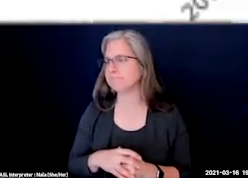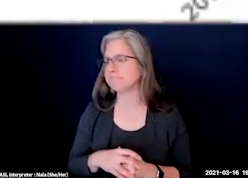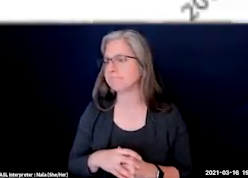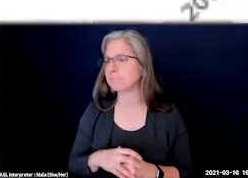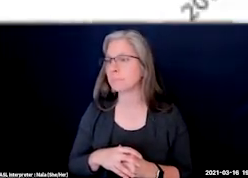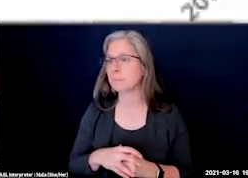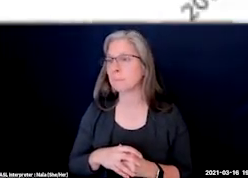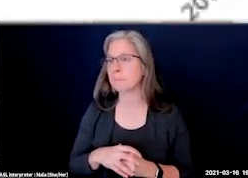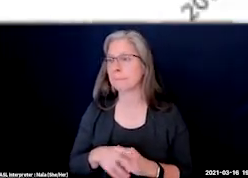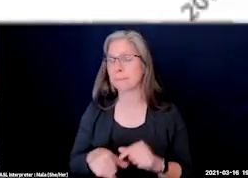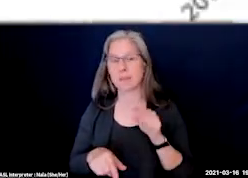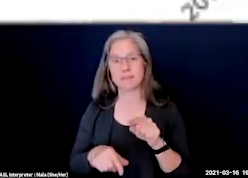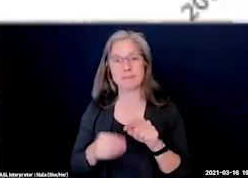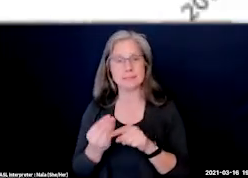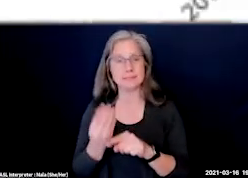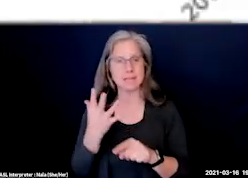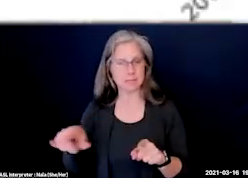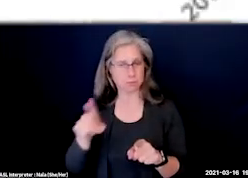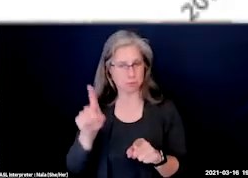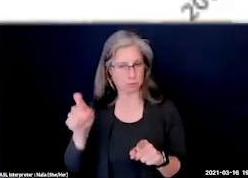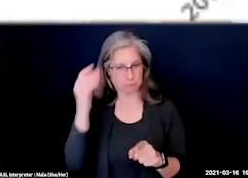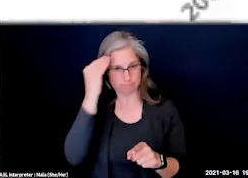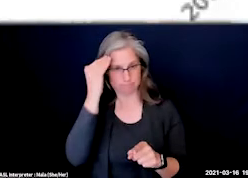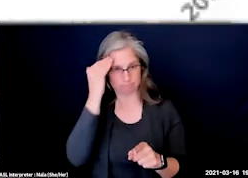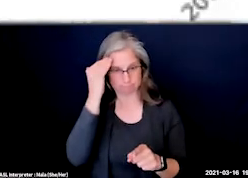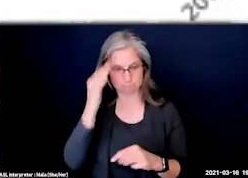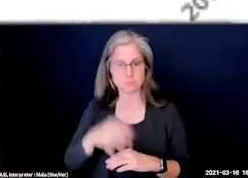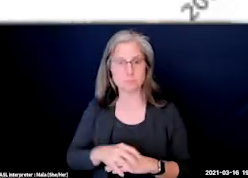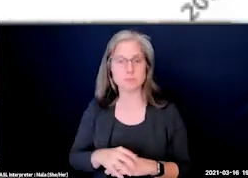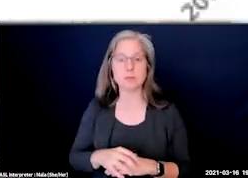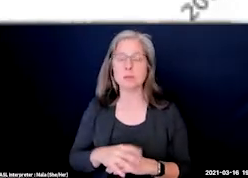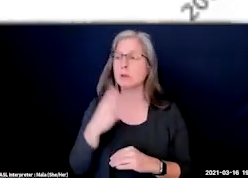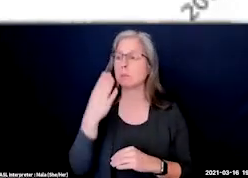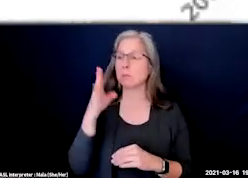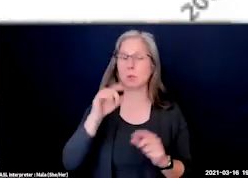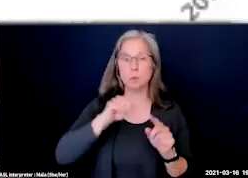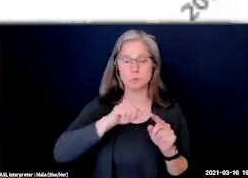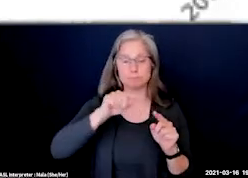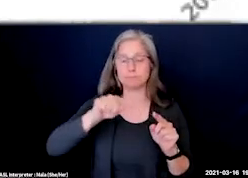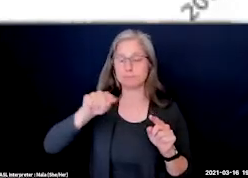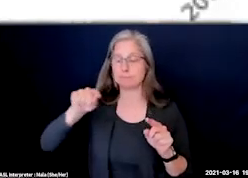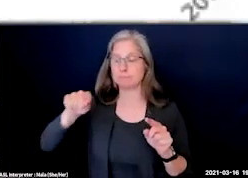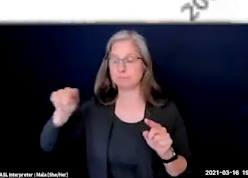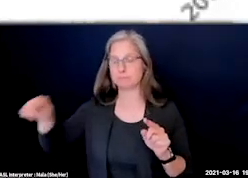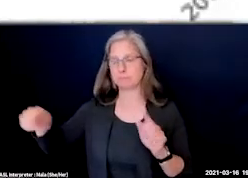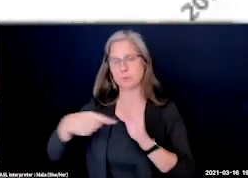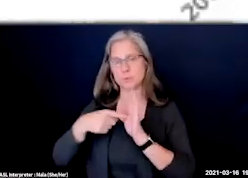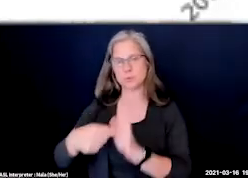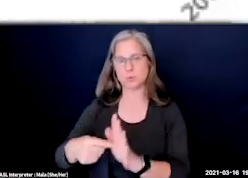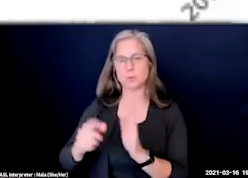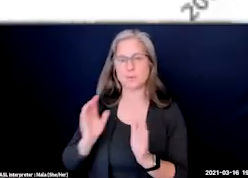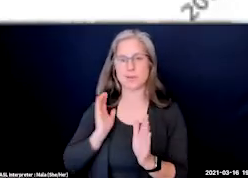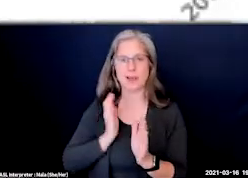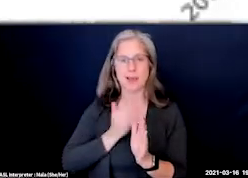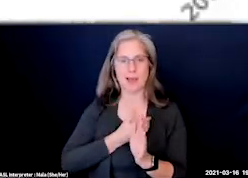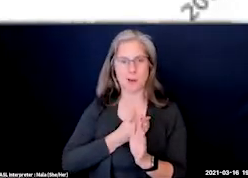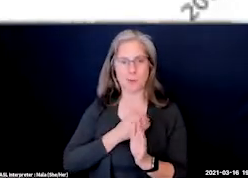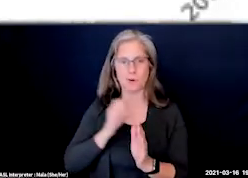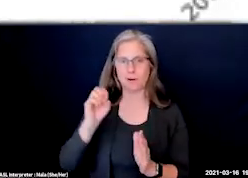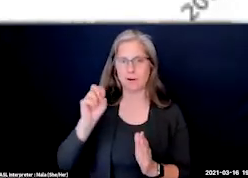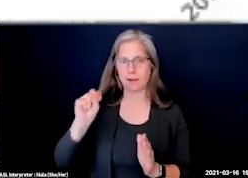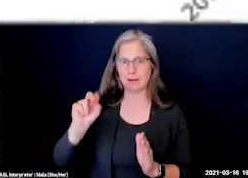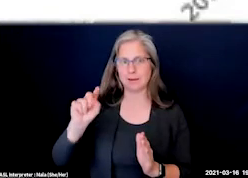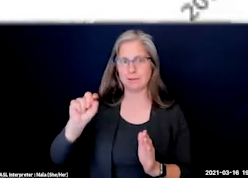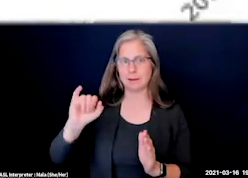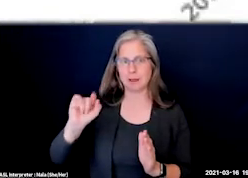This is, you're familiar with this slide, and the blue line shows what our entitlement is. And basically it's